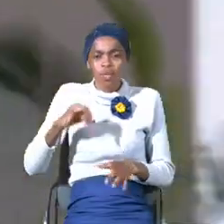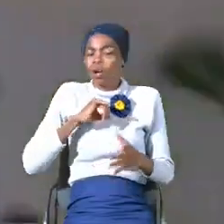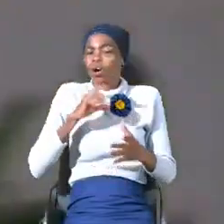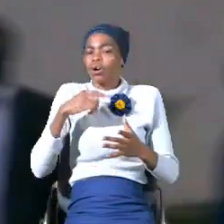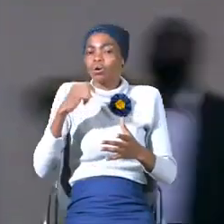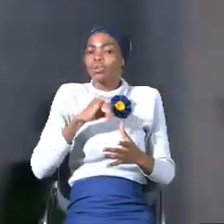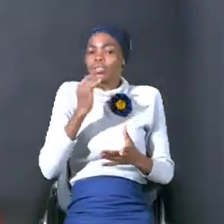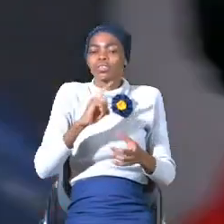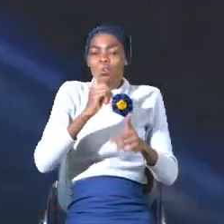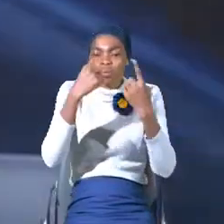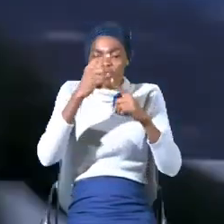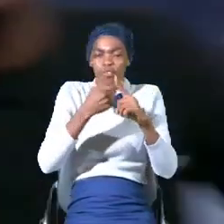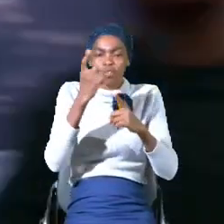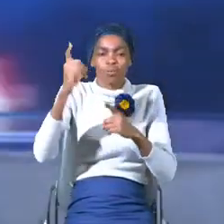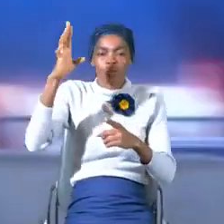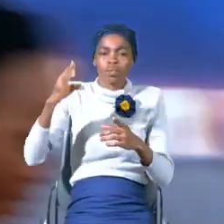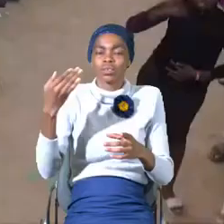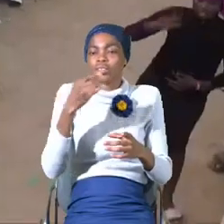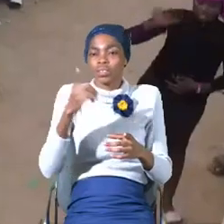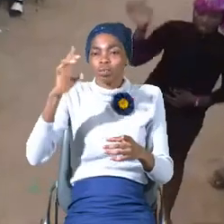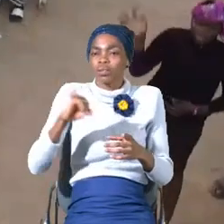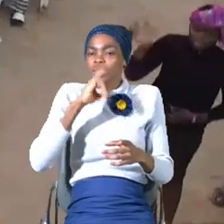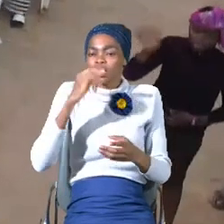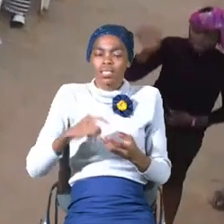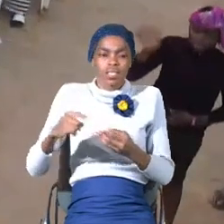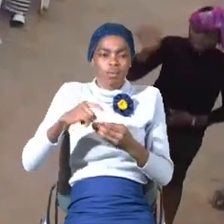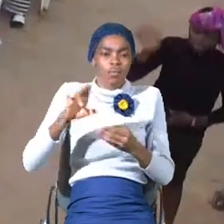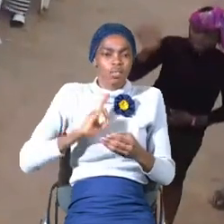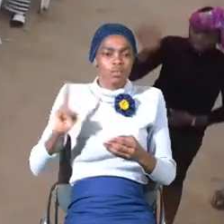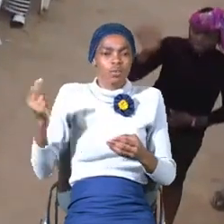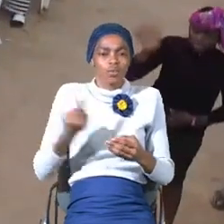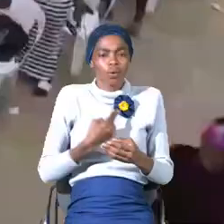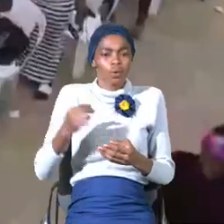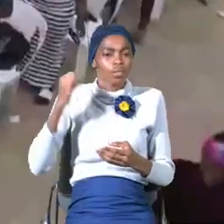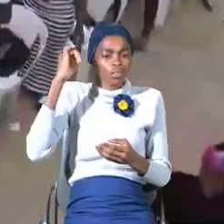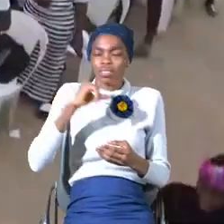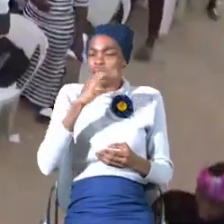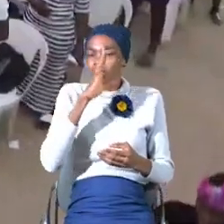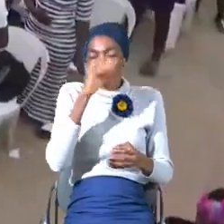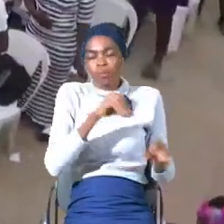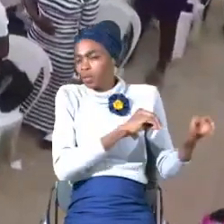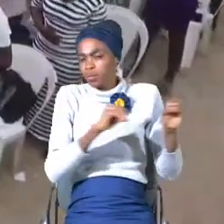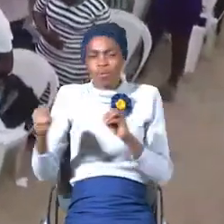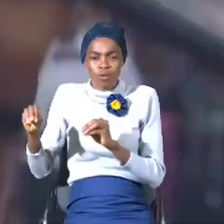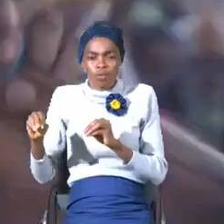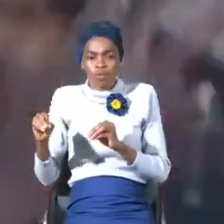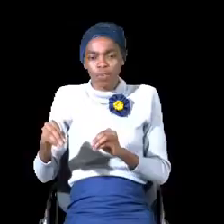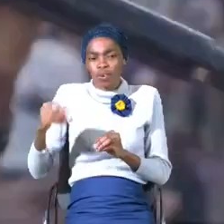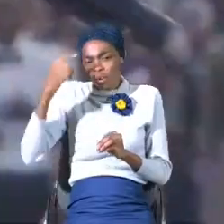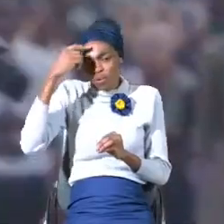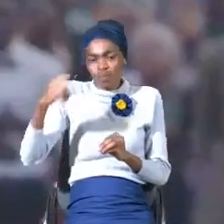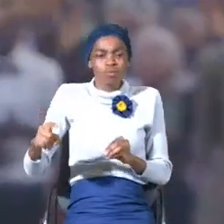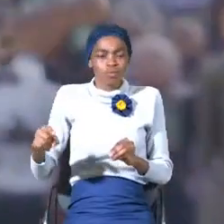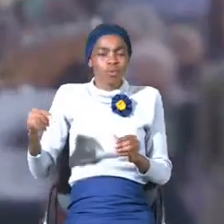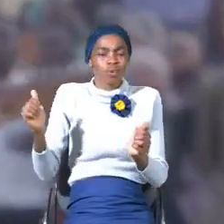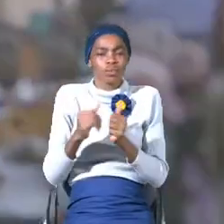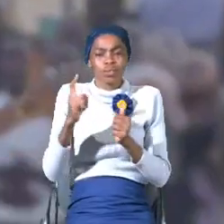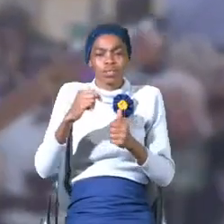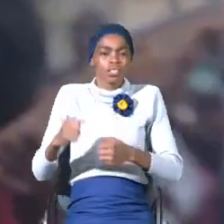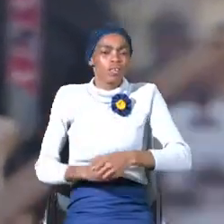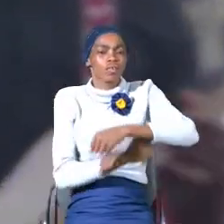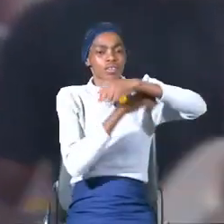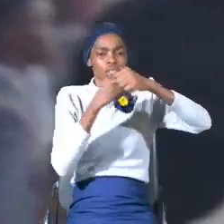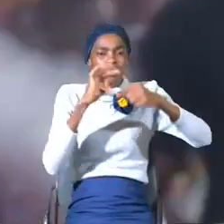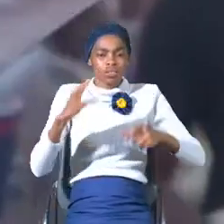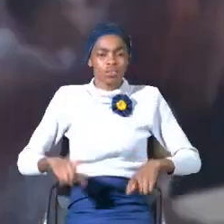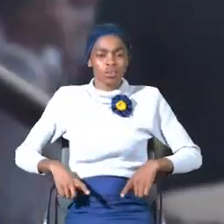Lord. God is in the midst of her. She shall not be moved. For with you are the fountains of life, and